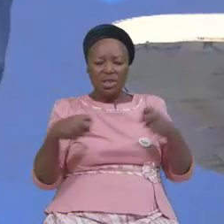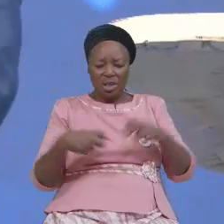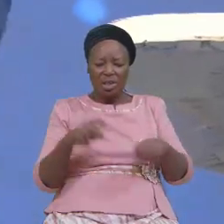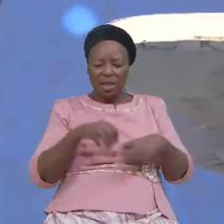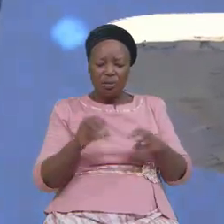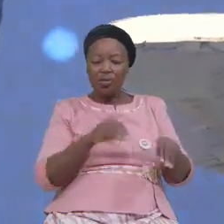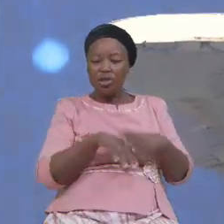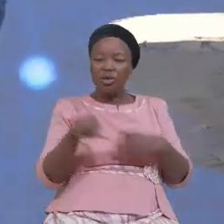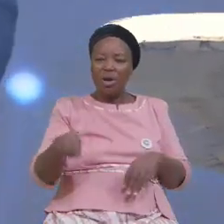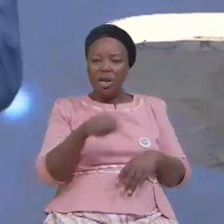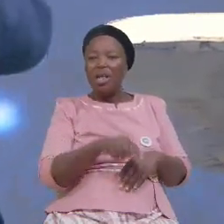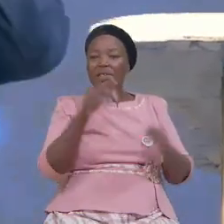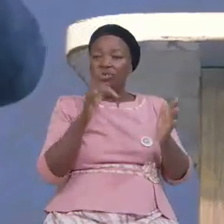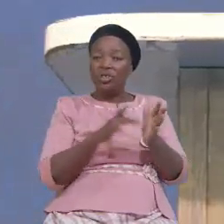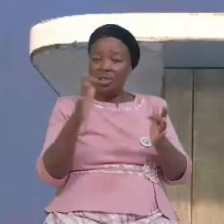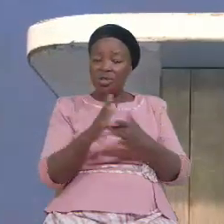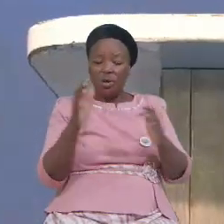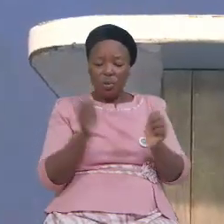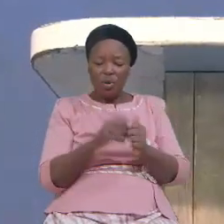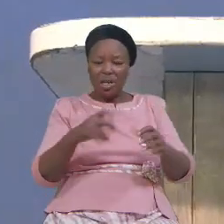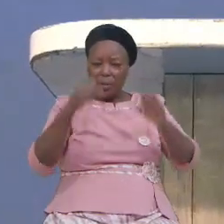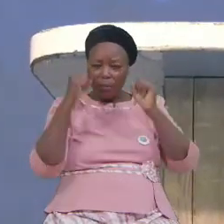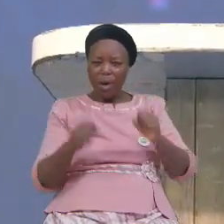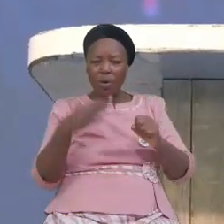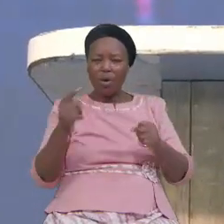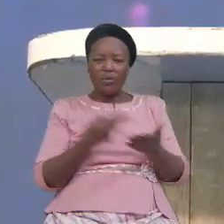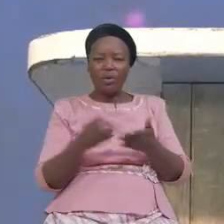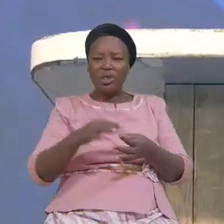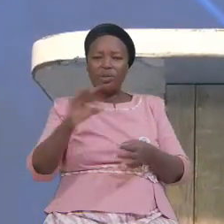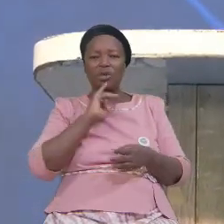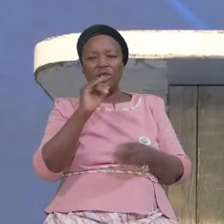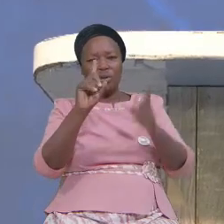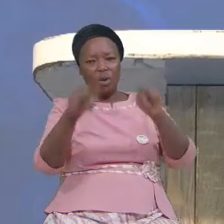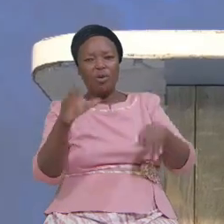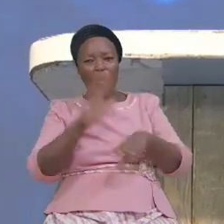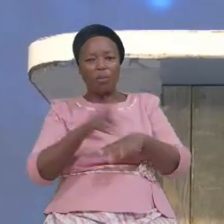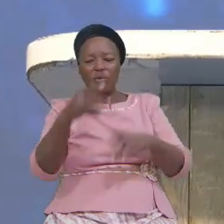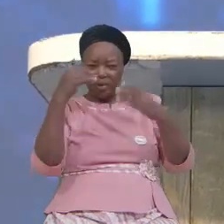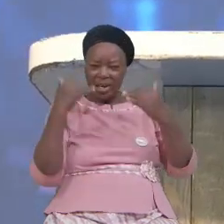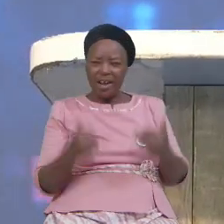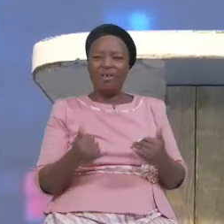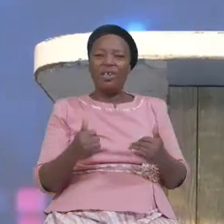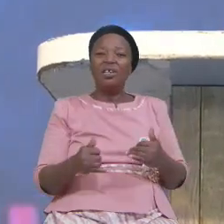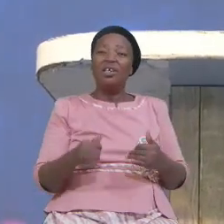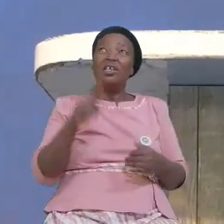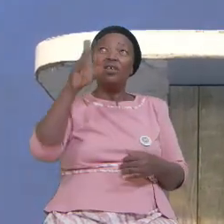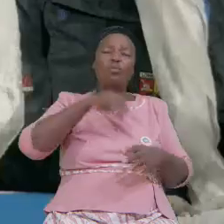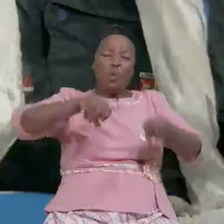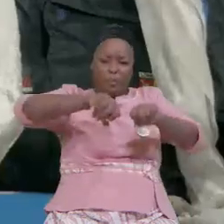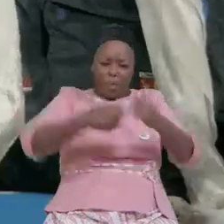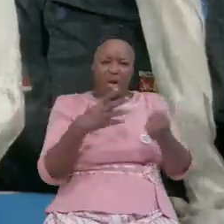Jesus, with the power of the Holy Ghost, is coming upon you right there. He'll break your